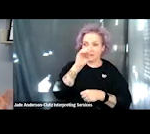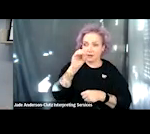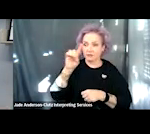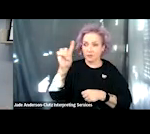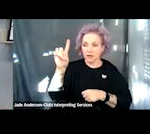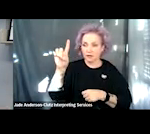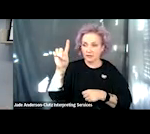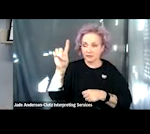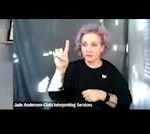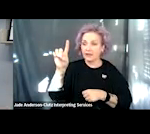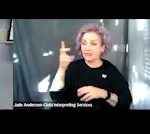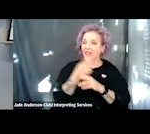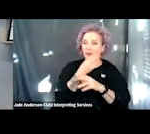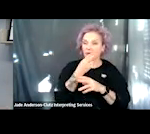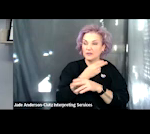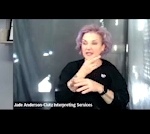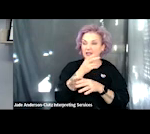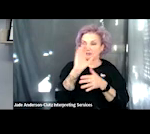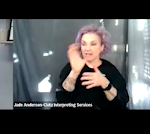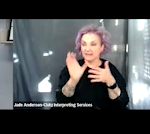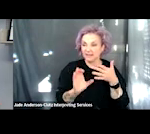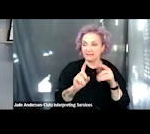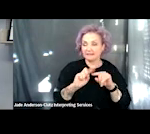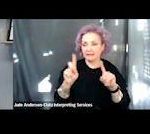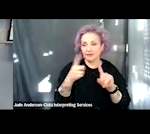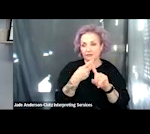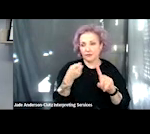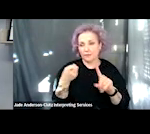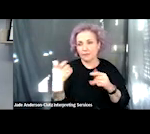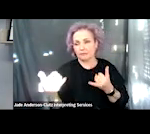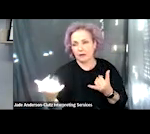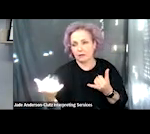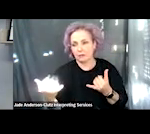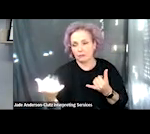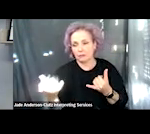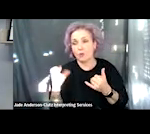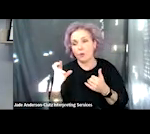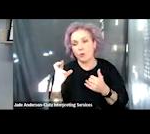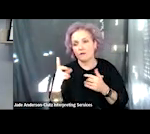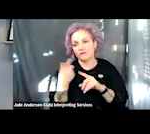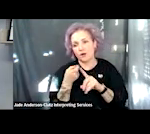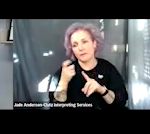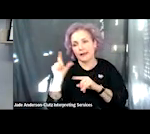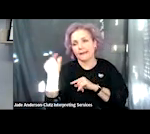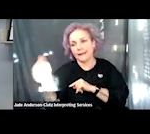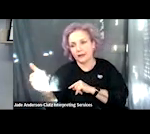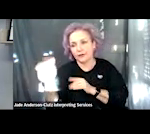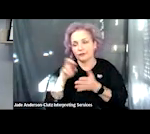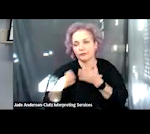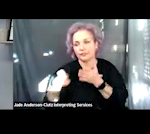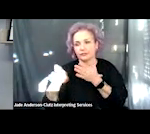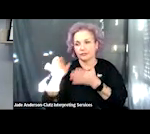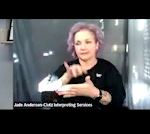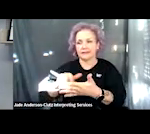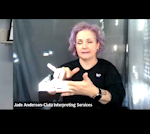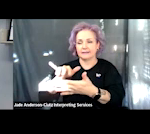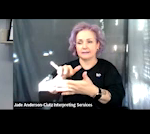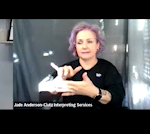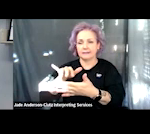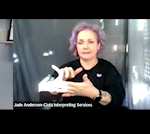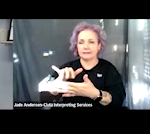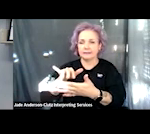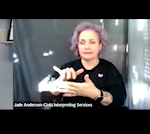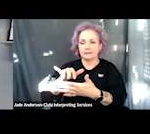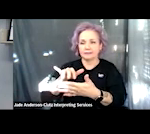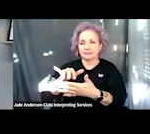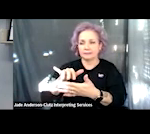the individuals that are diagnosing these, maybe they were diagnosing these disorders back in the 80s or 90s. And so a lot